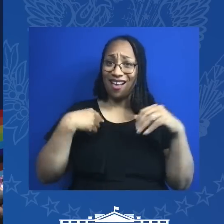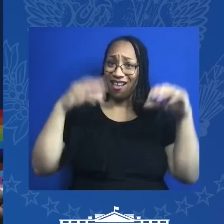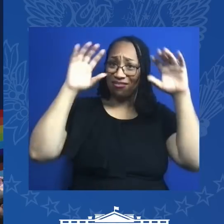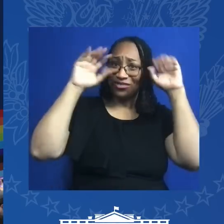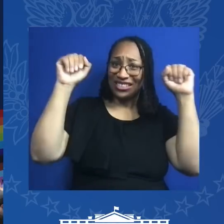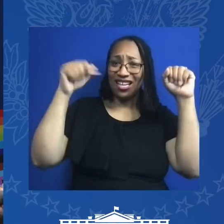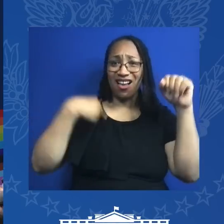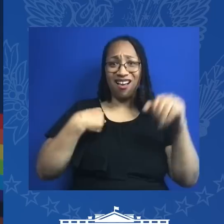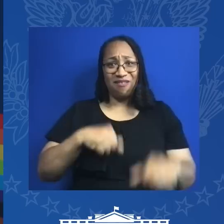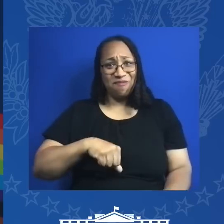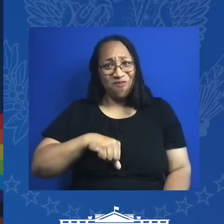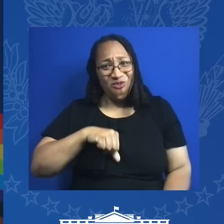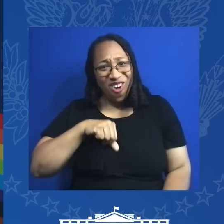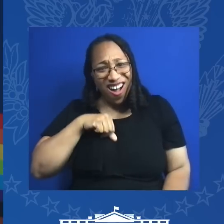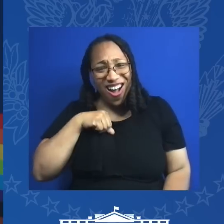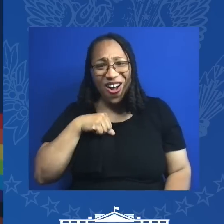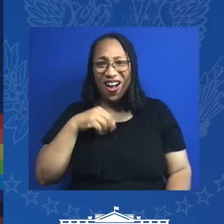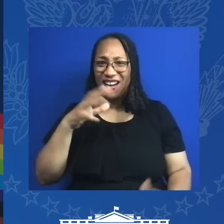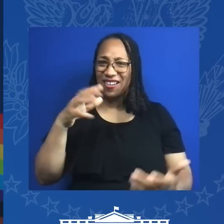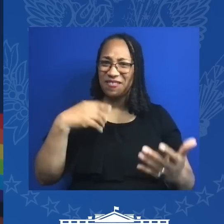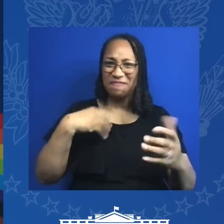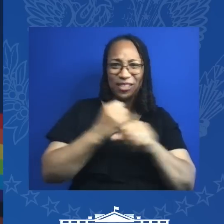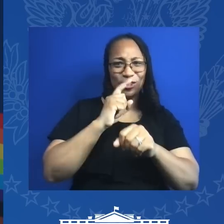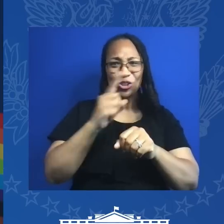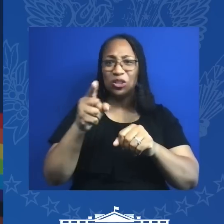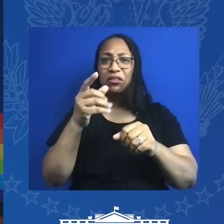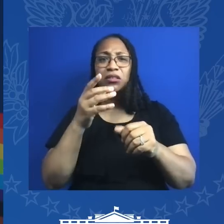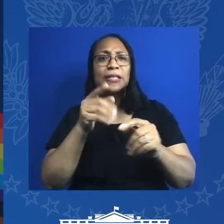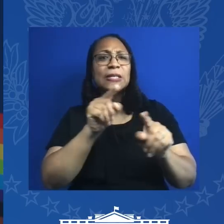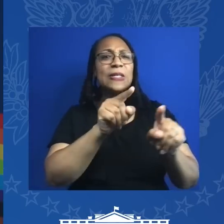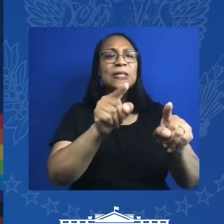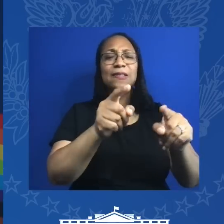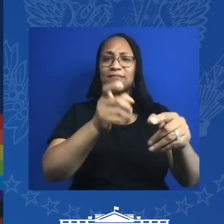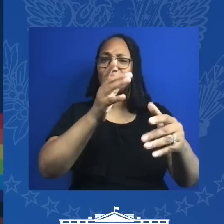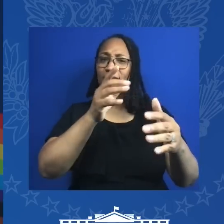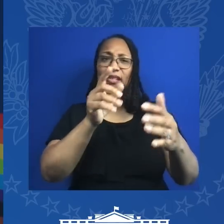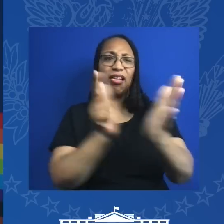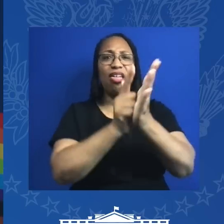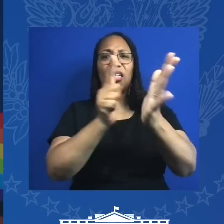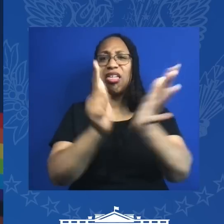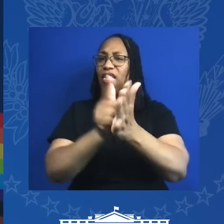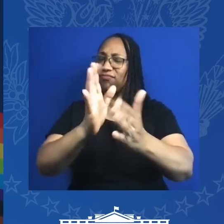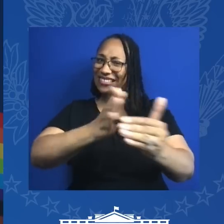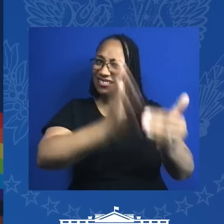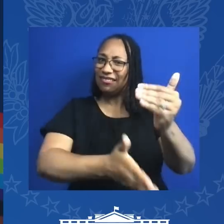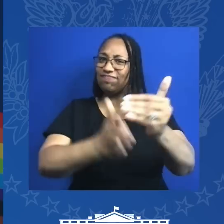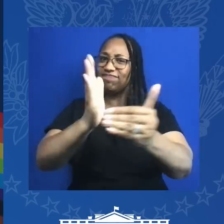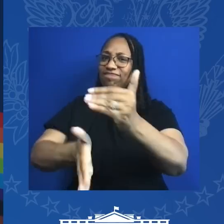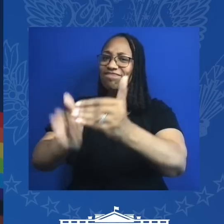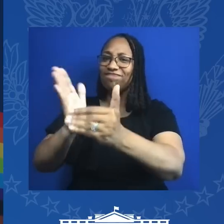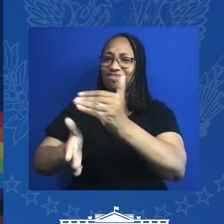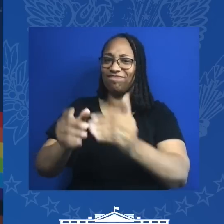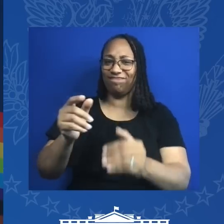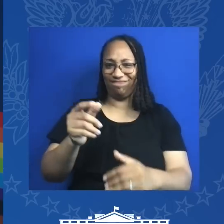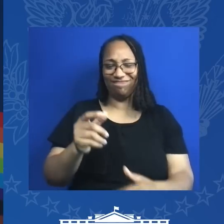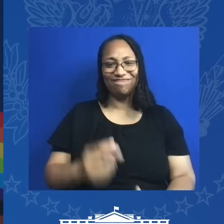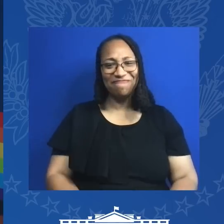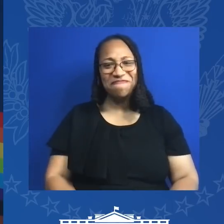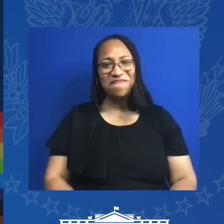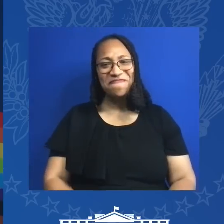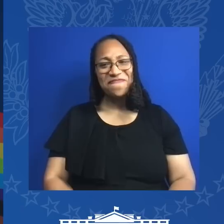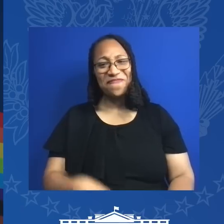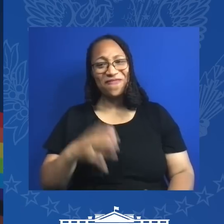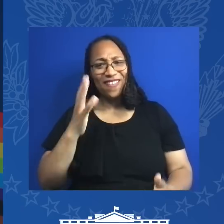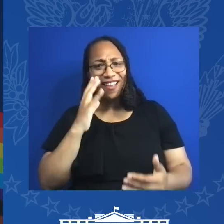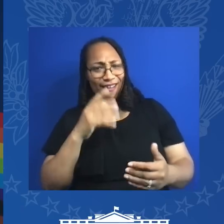I signed historic executive order strengthening civil rights protections for... He's running from me. I don't know where he's going. Do